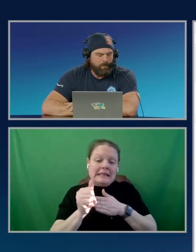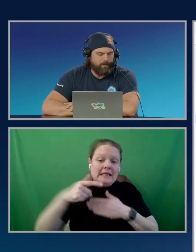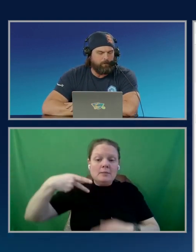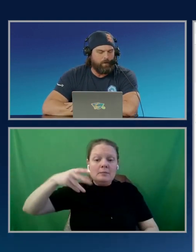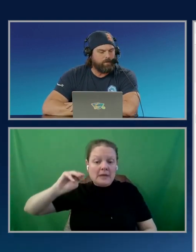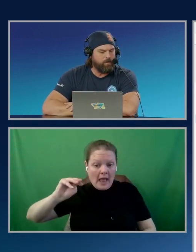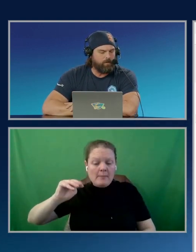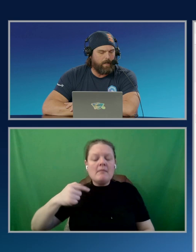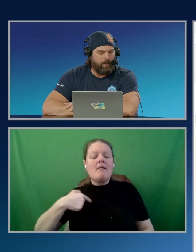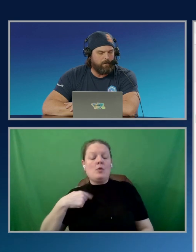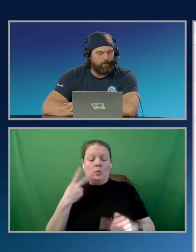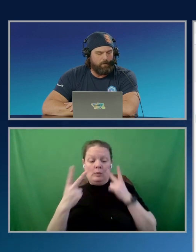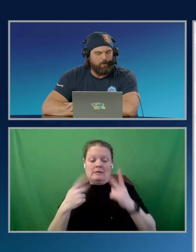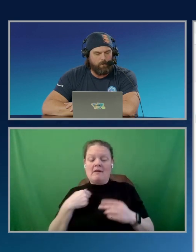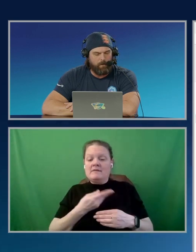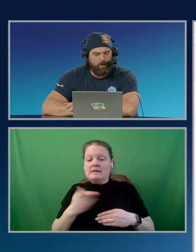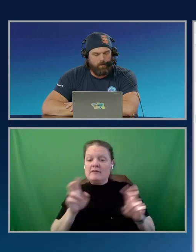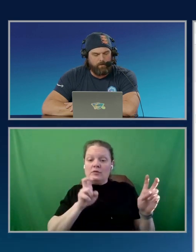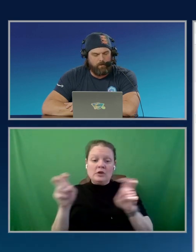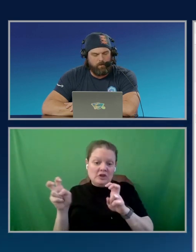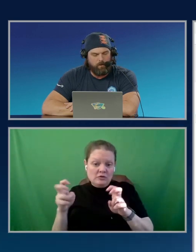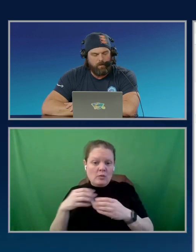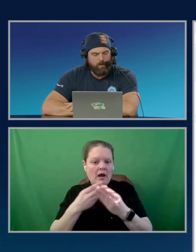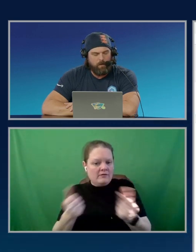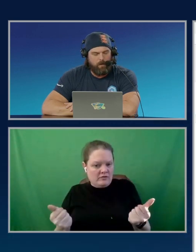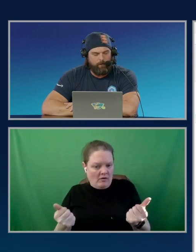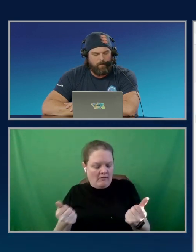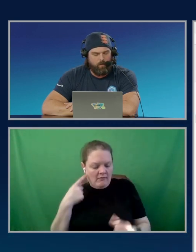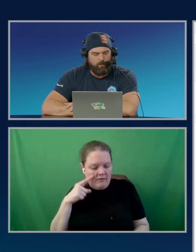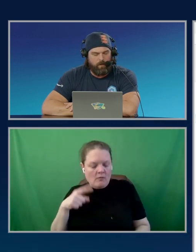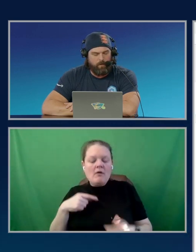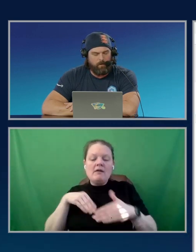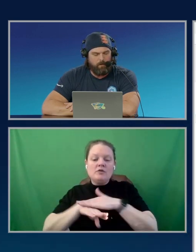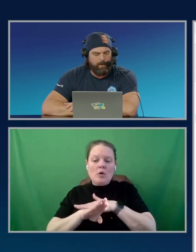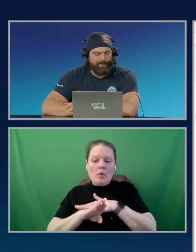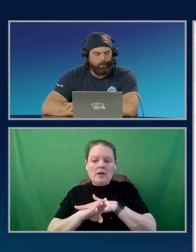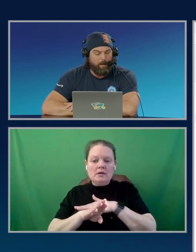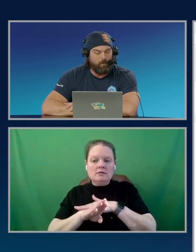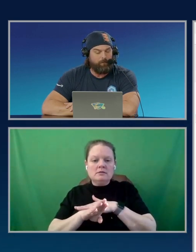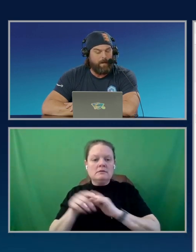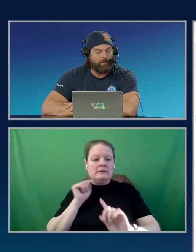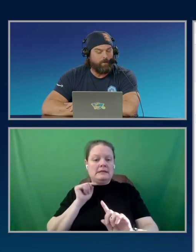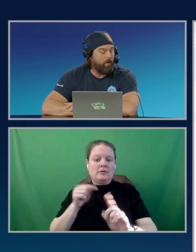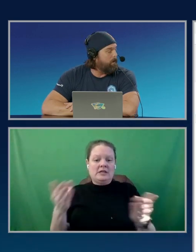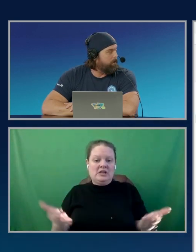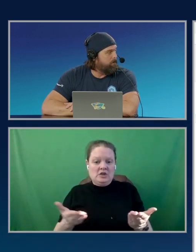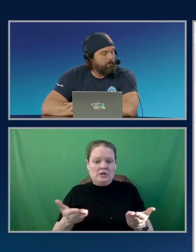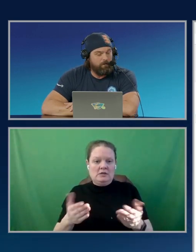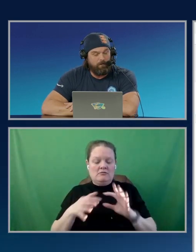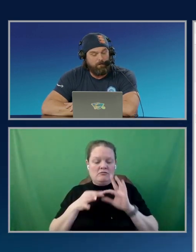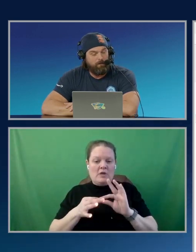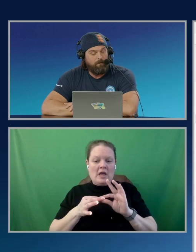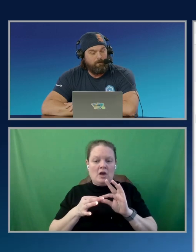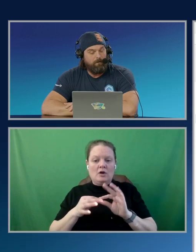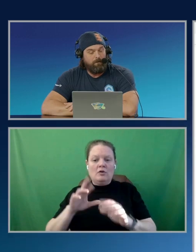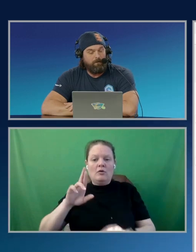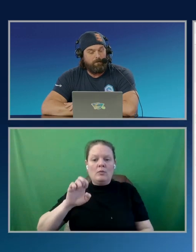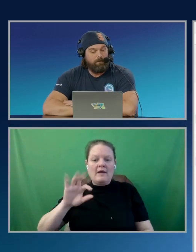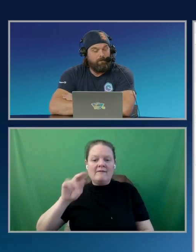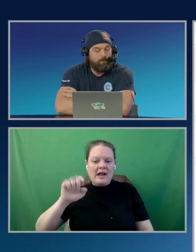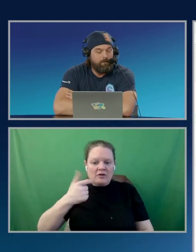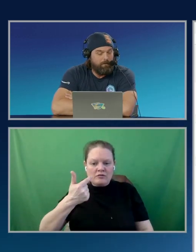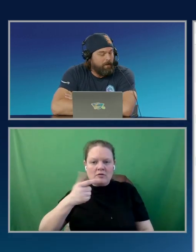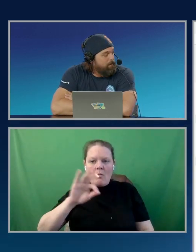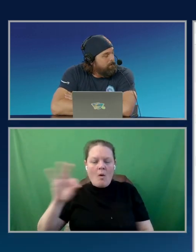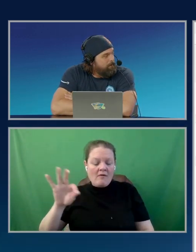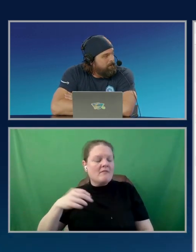have several issues that I have to solve for. I'm going to go into this one right here, and it's about refactoring off. If I saw this